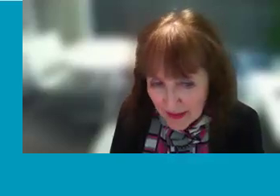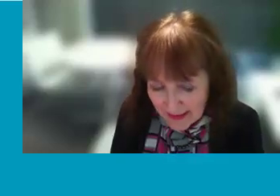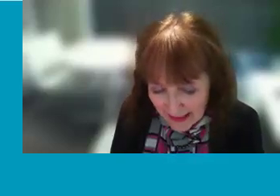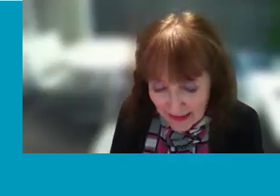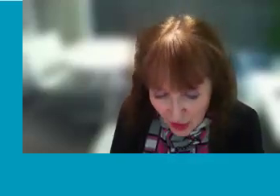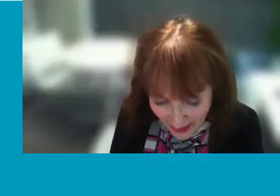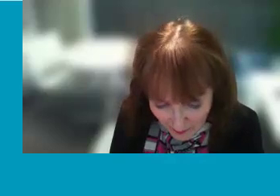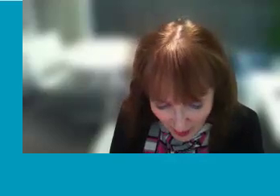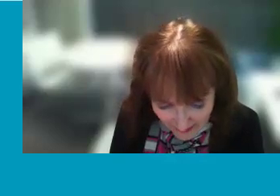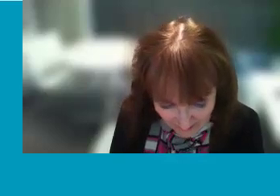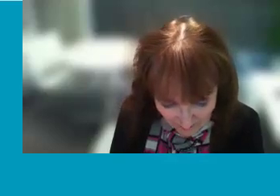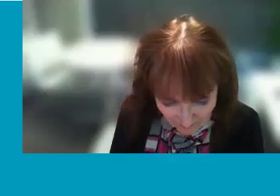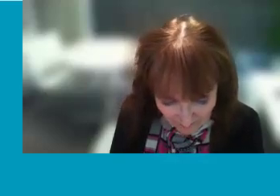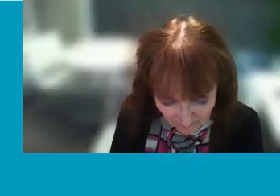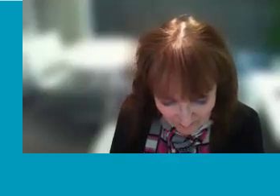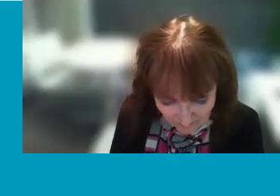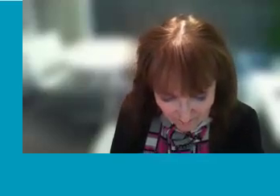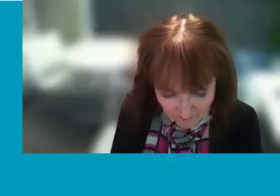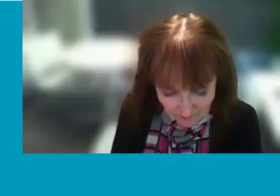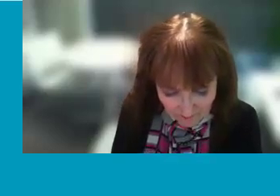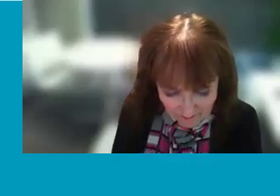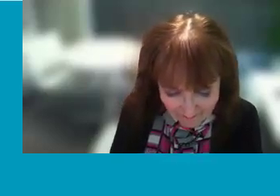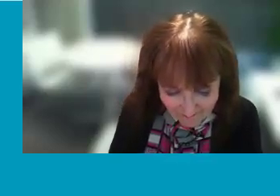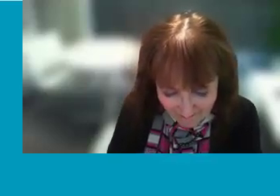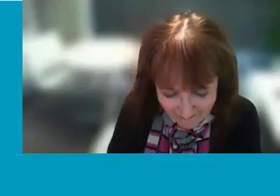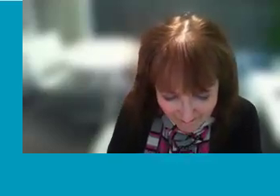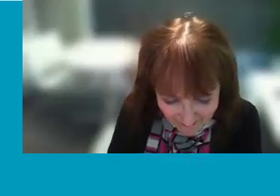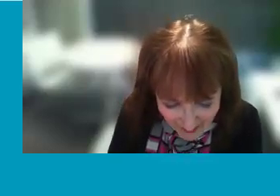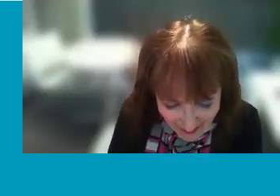accept questions in the chat box.